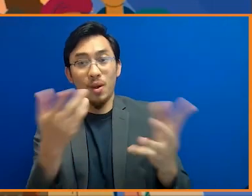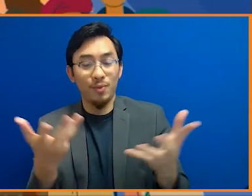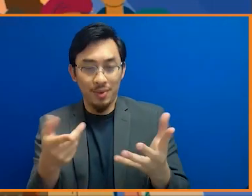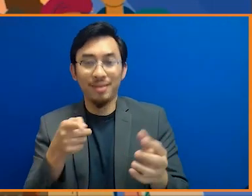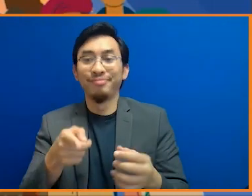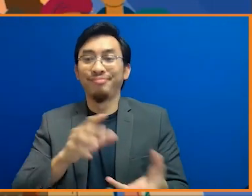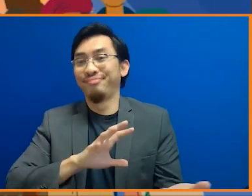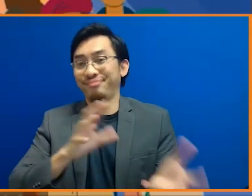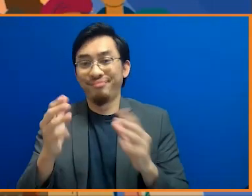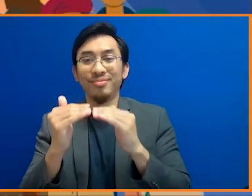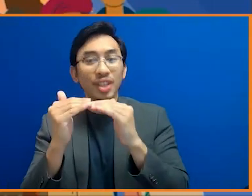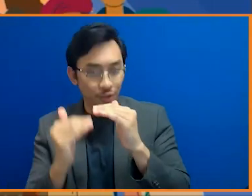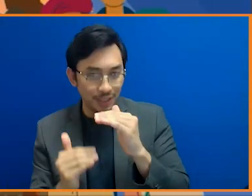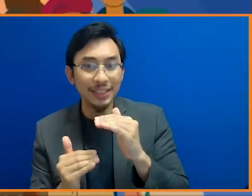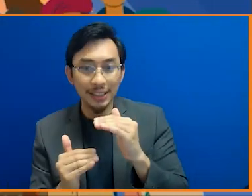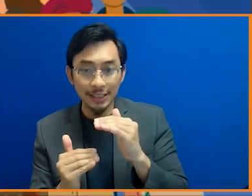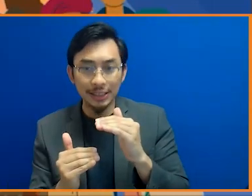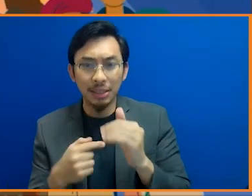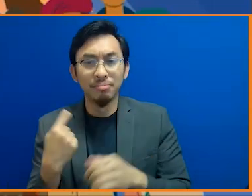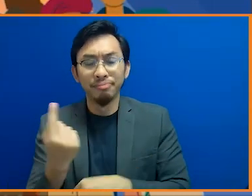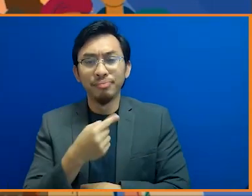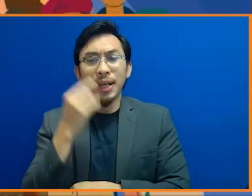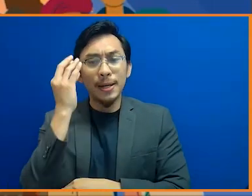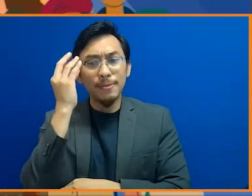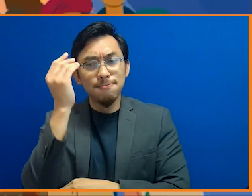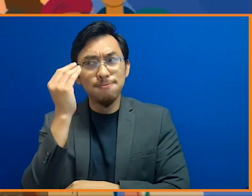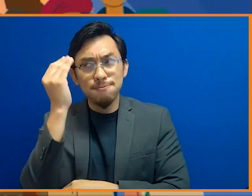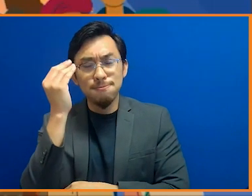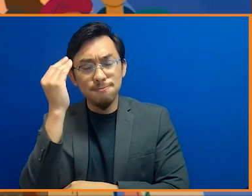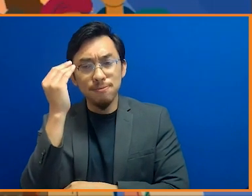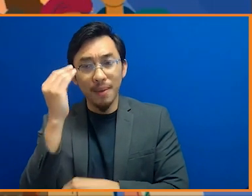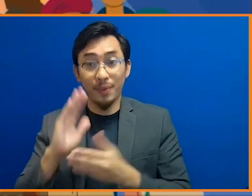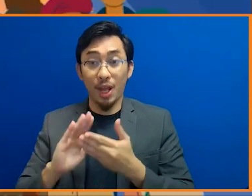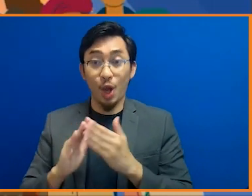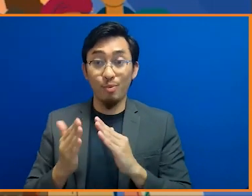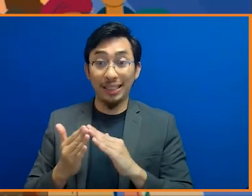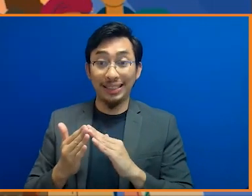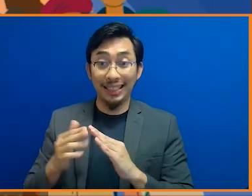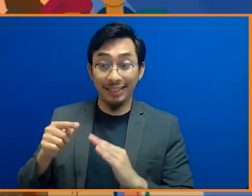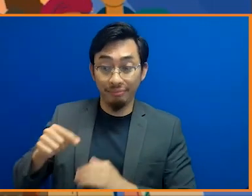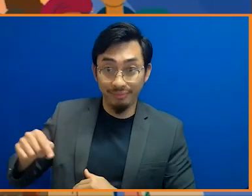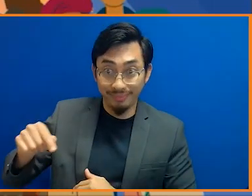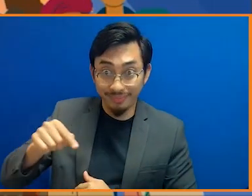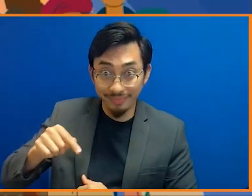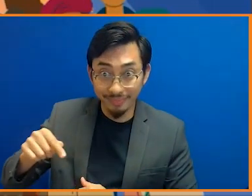disaster risk reduction, we still have to think about the context of a community.